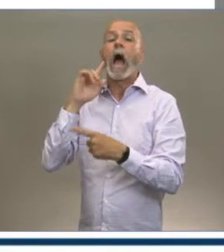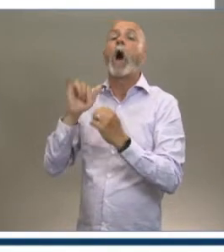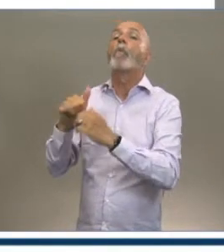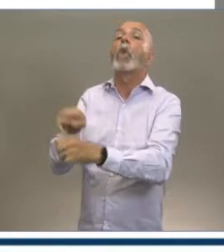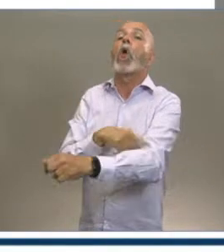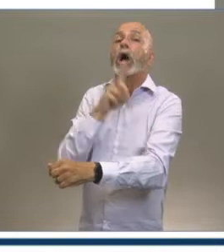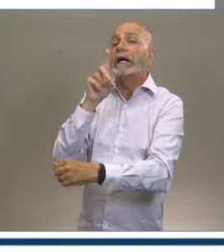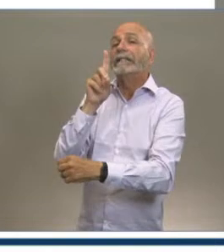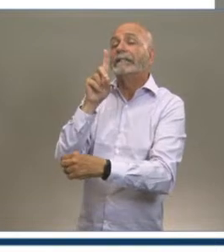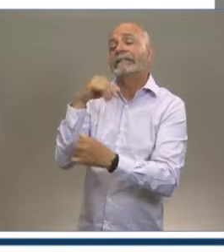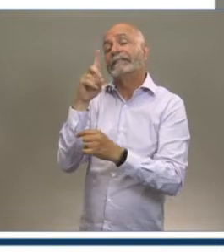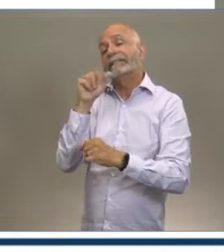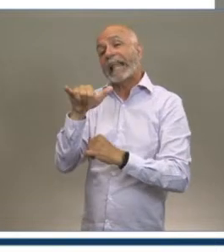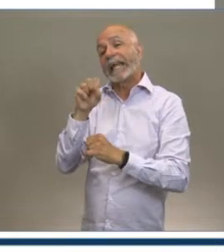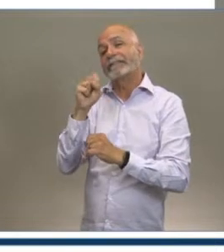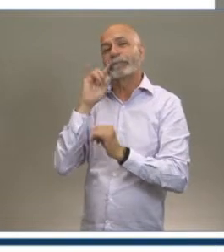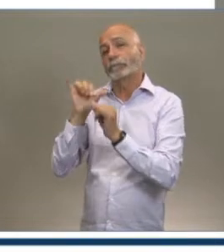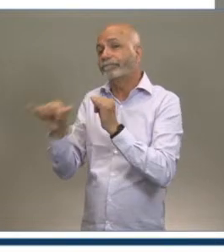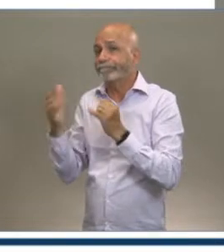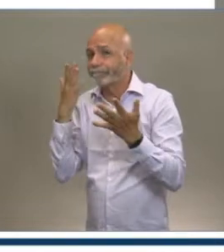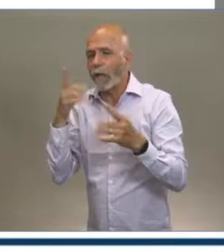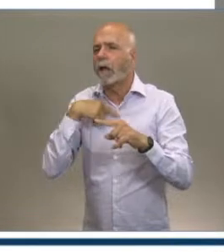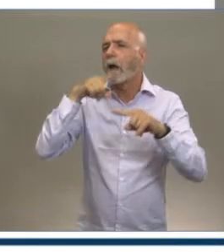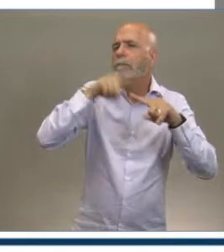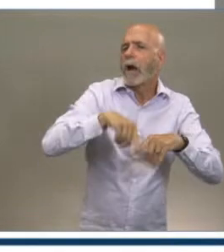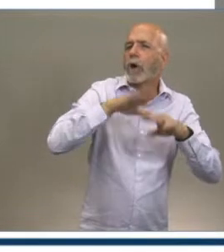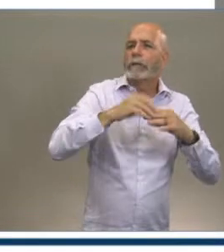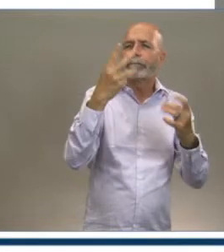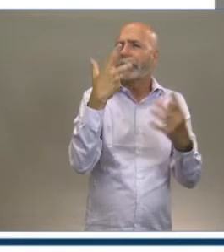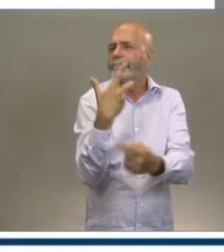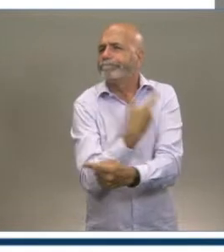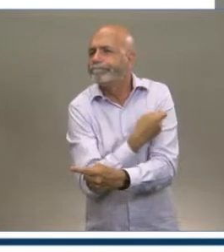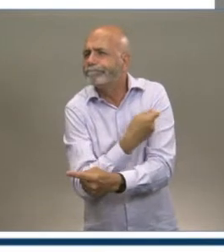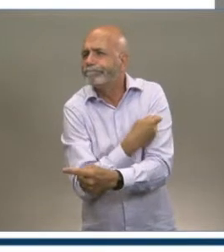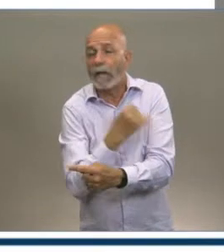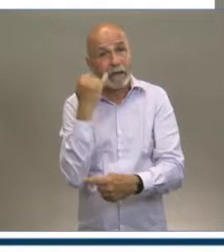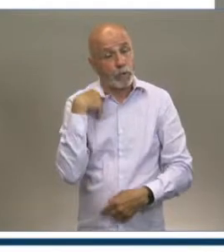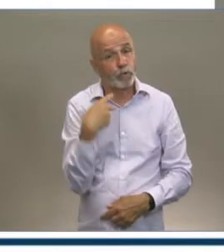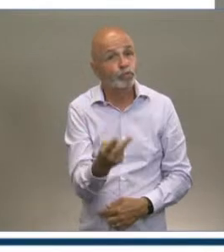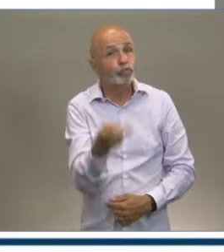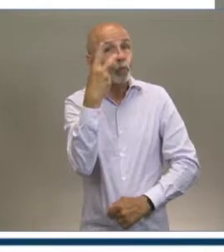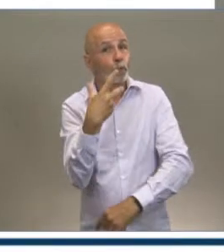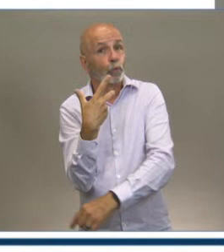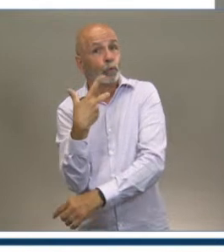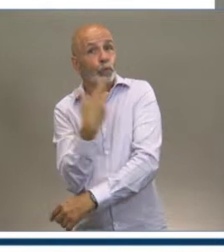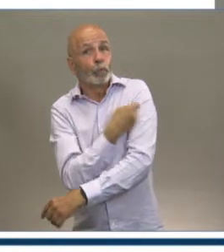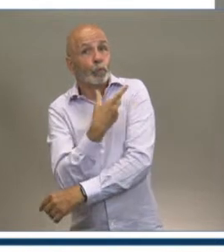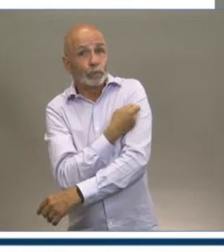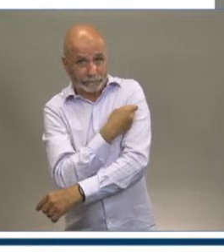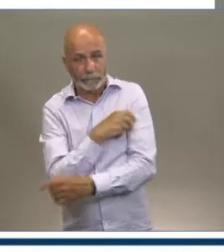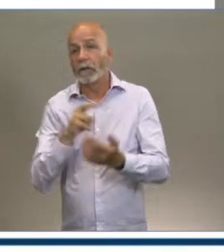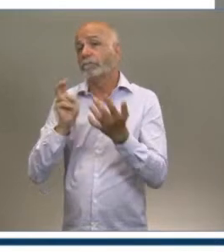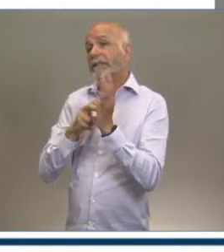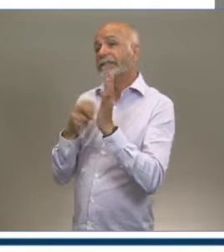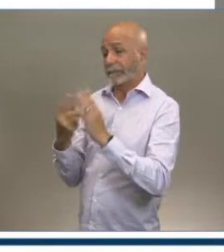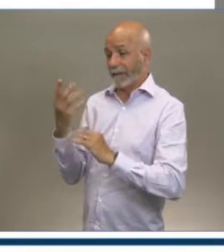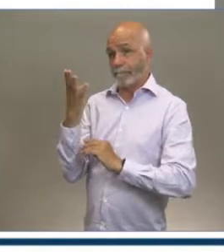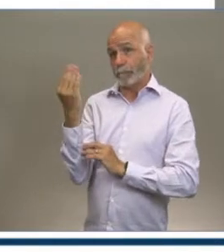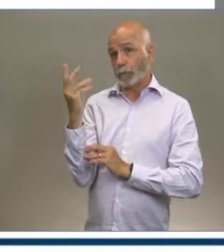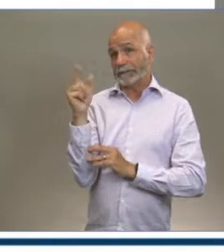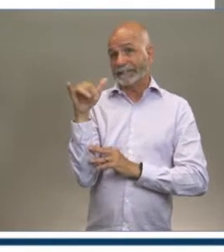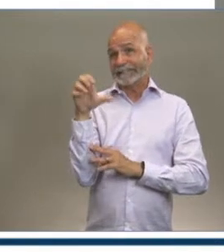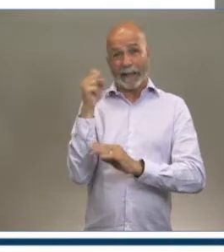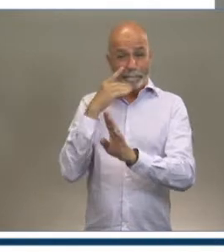testing. Those who have had 2 doses of vaccine at least 14 days before arriving in